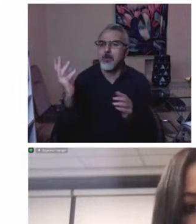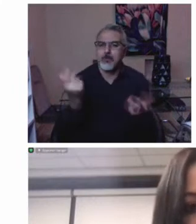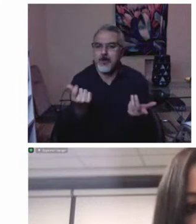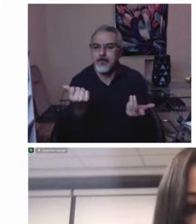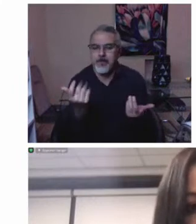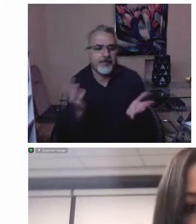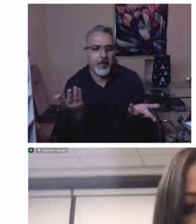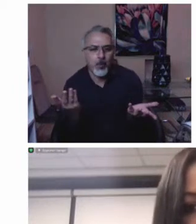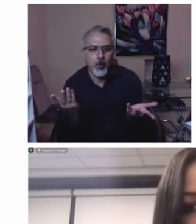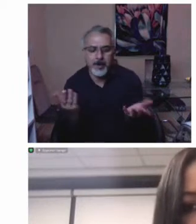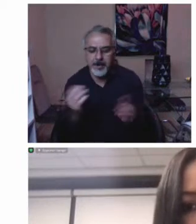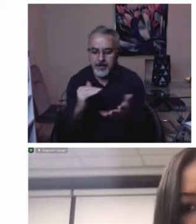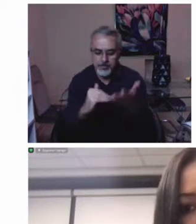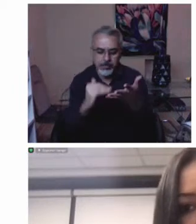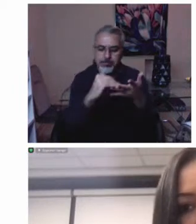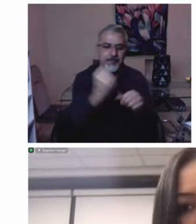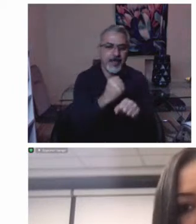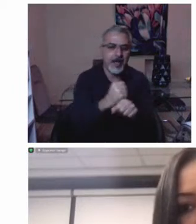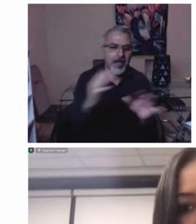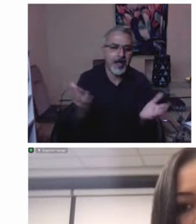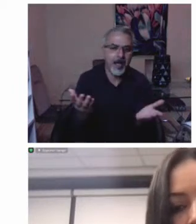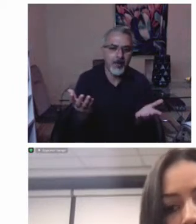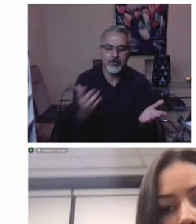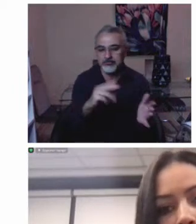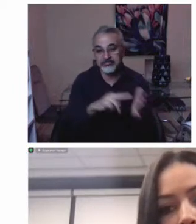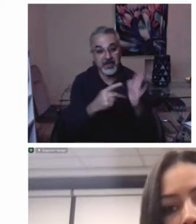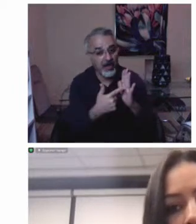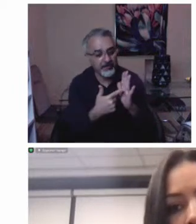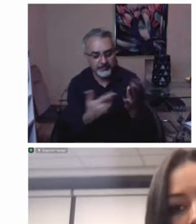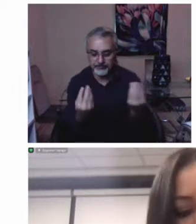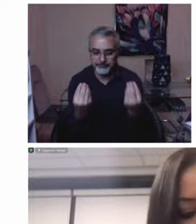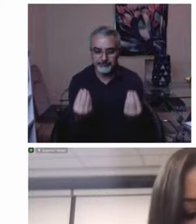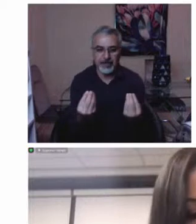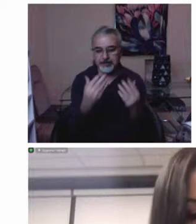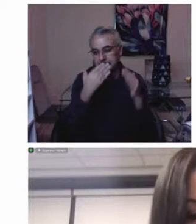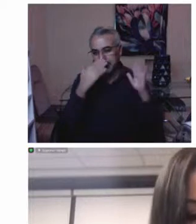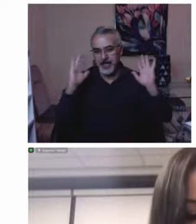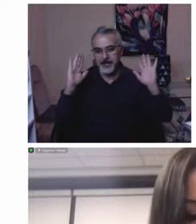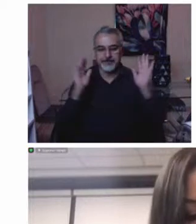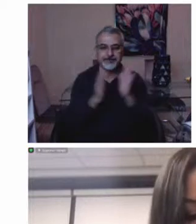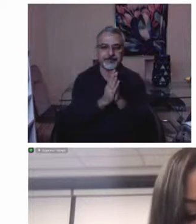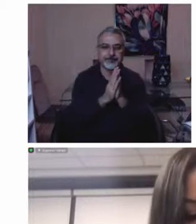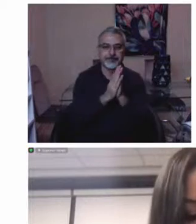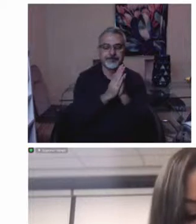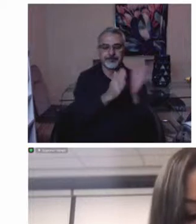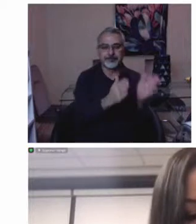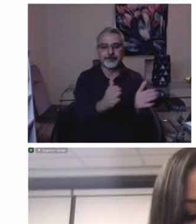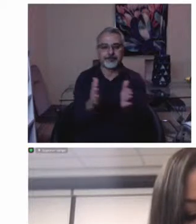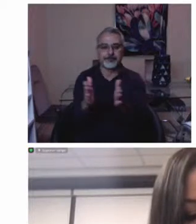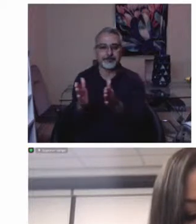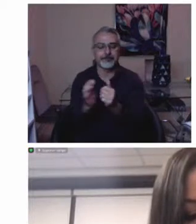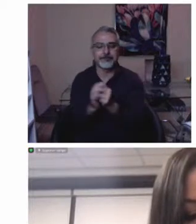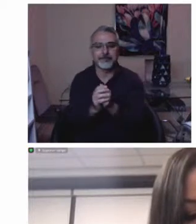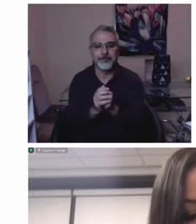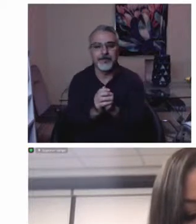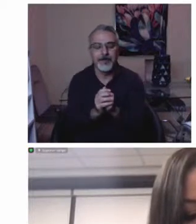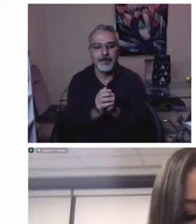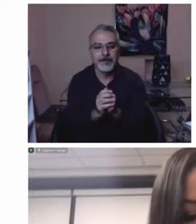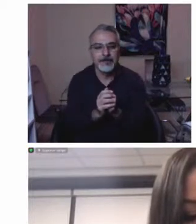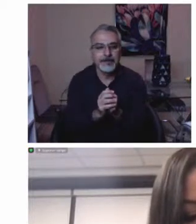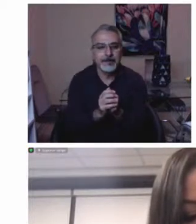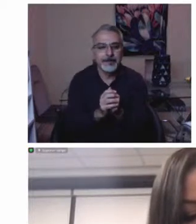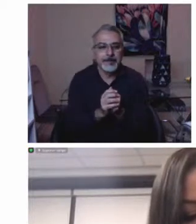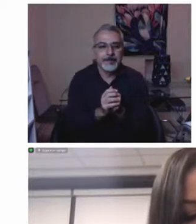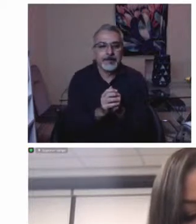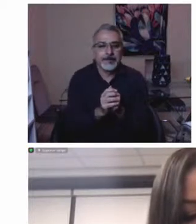of speakers. To focus and unpack for us a little bit this data gap question. So in the next segment, I would